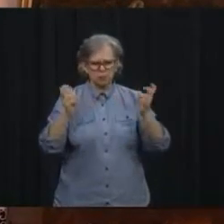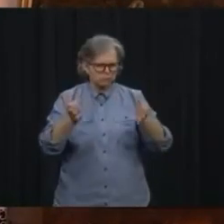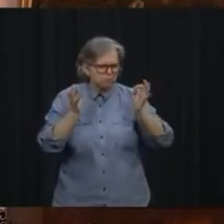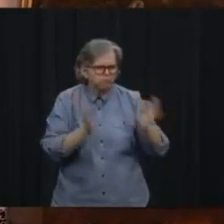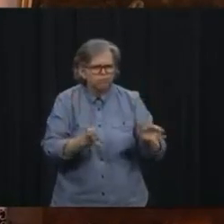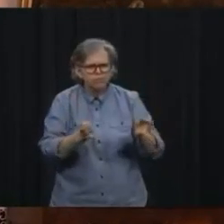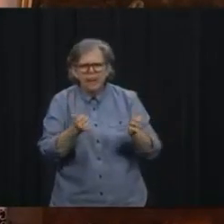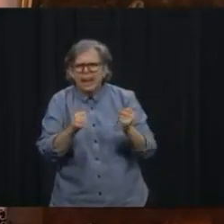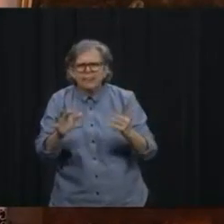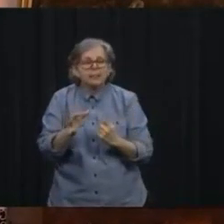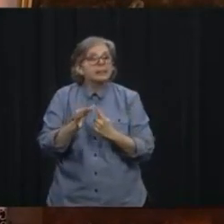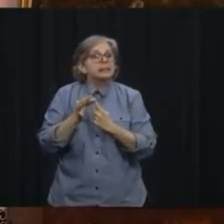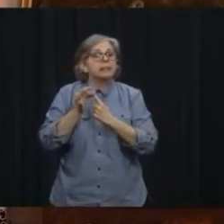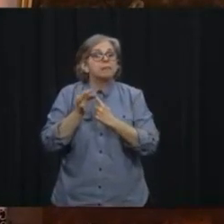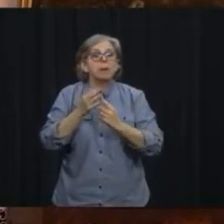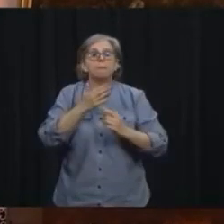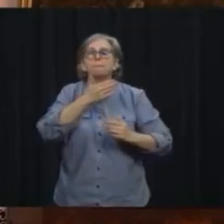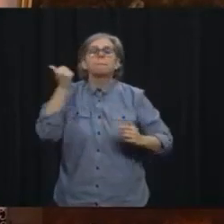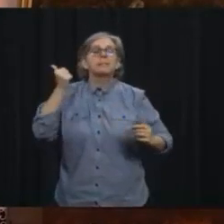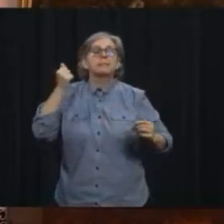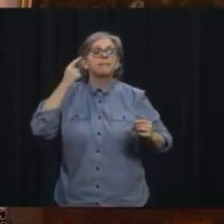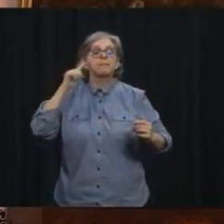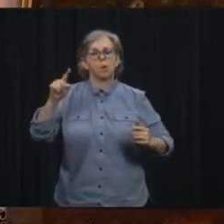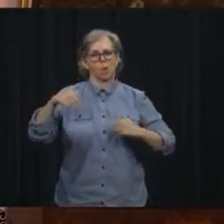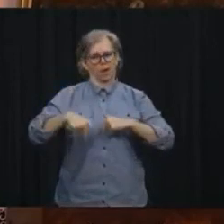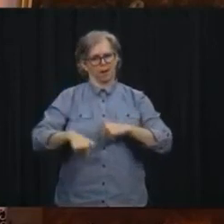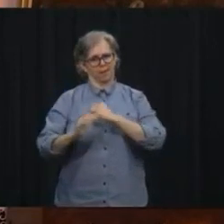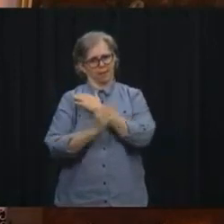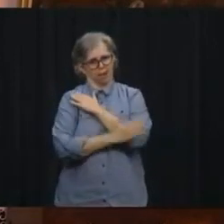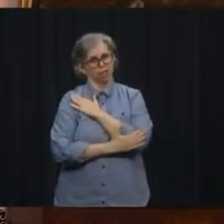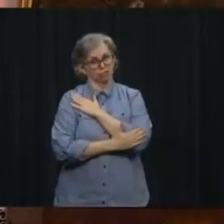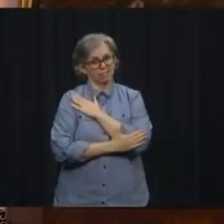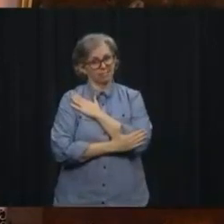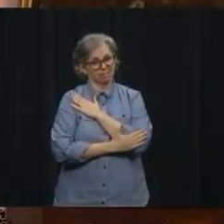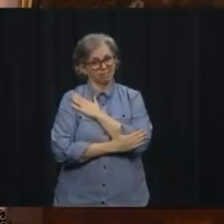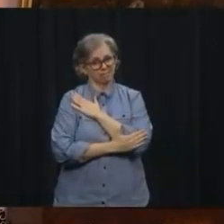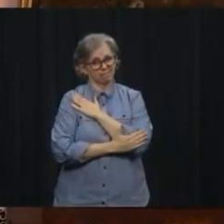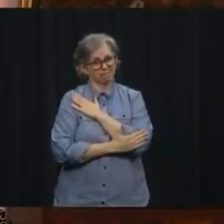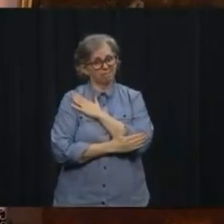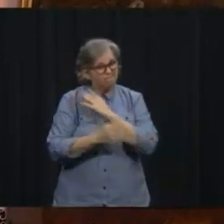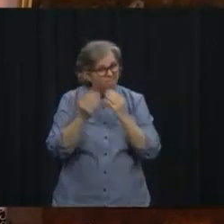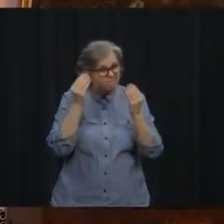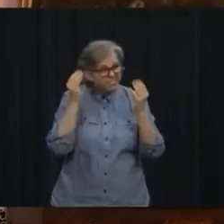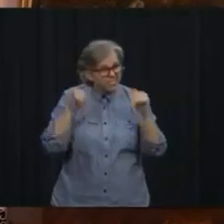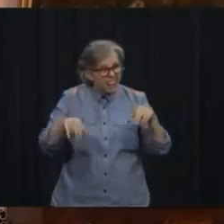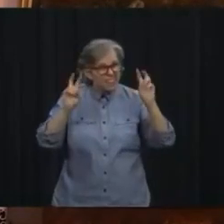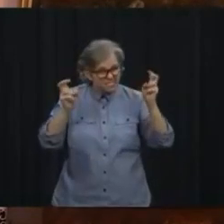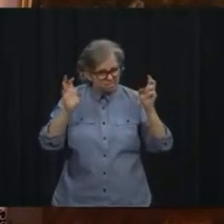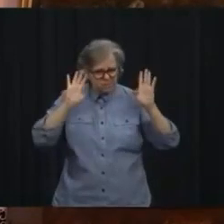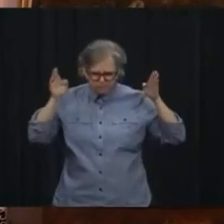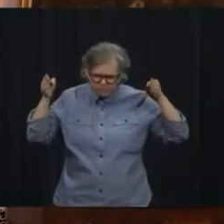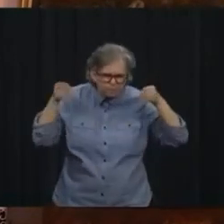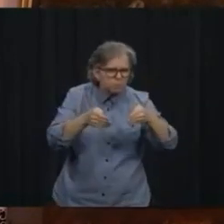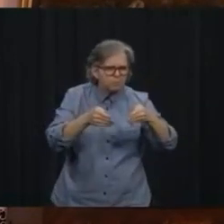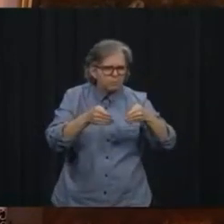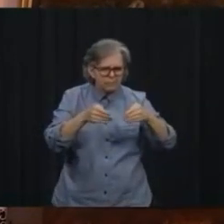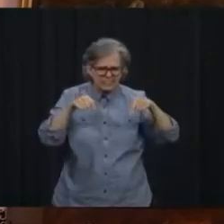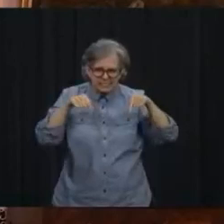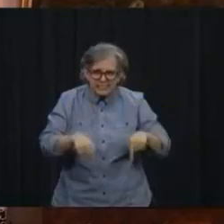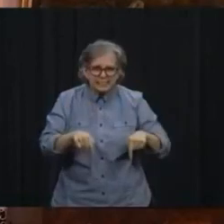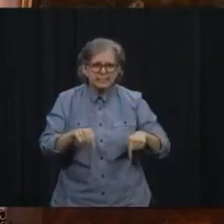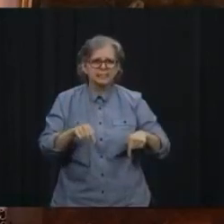No time for weighing anything except what we can best do for the country. This